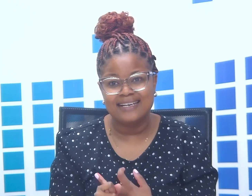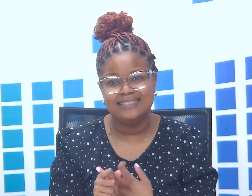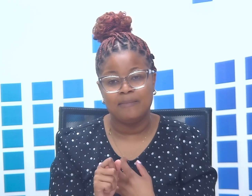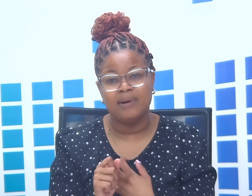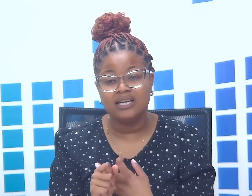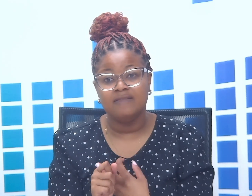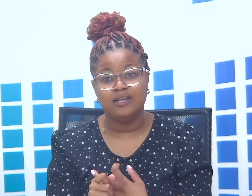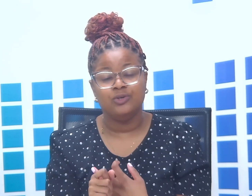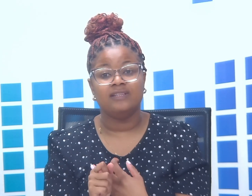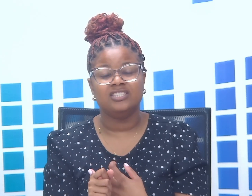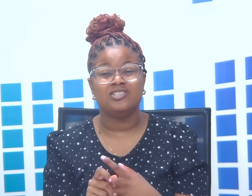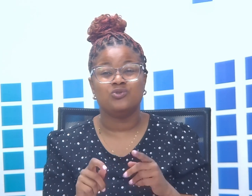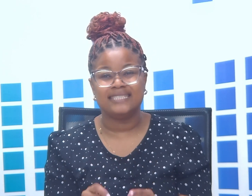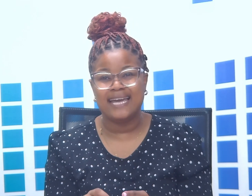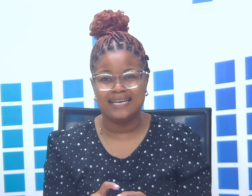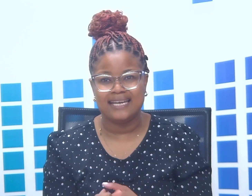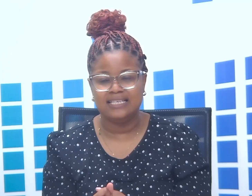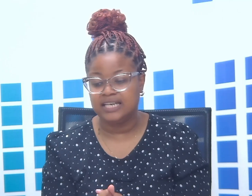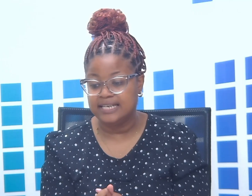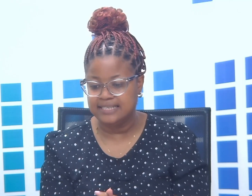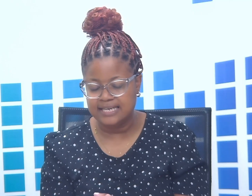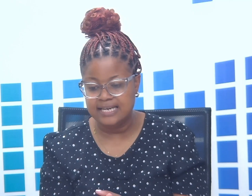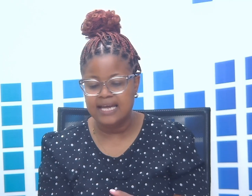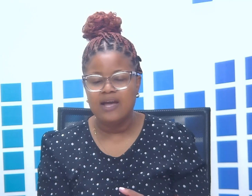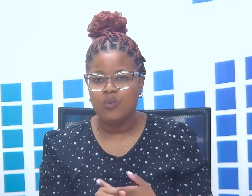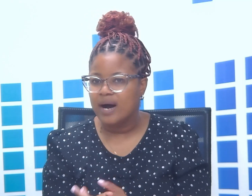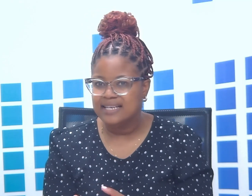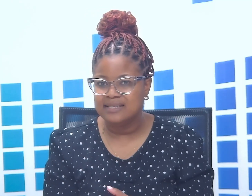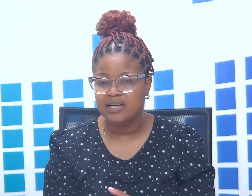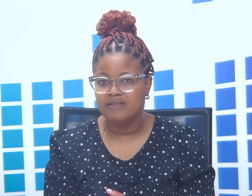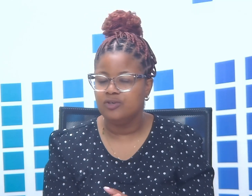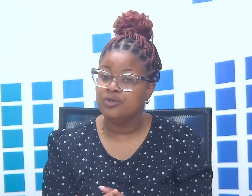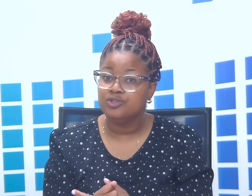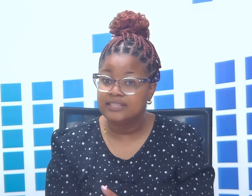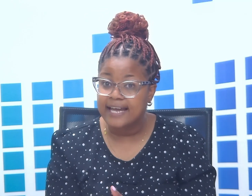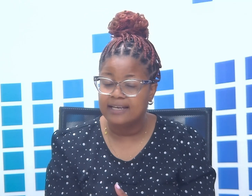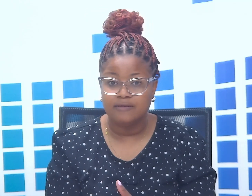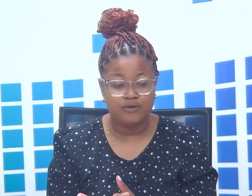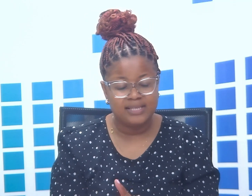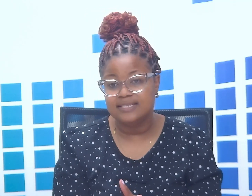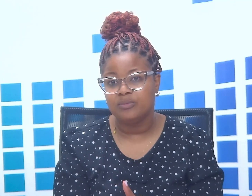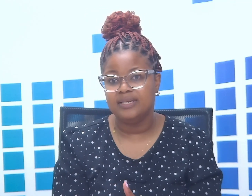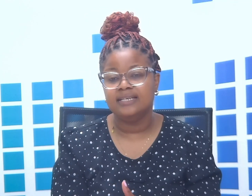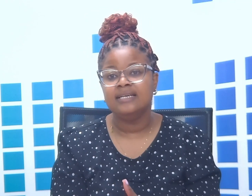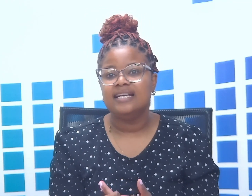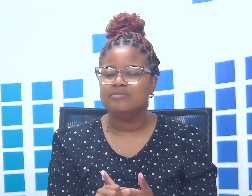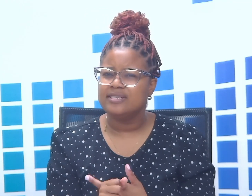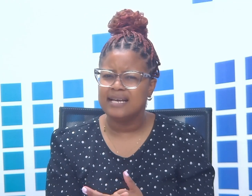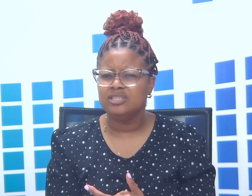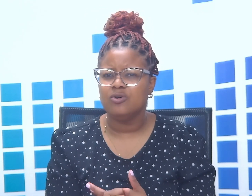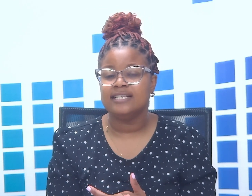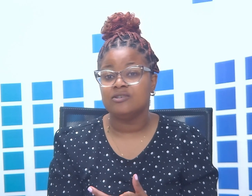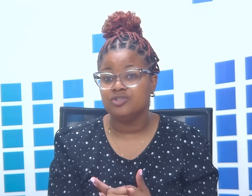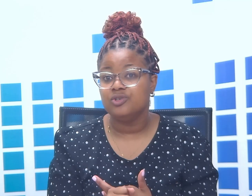the current market value of the shares to tank at the JSE. Why is the market value going to tank from this opinion?